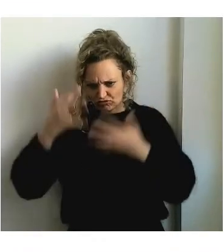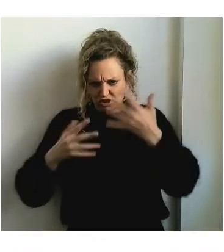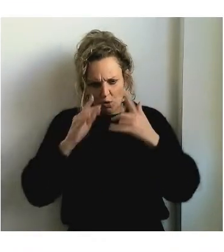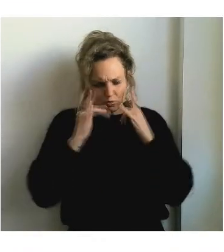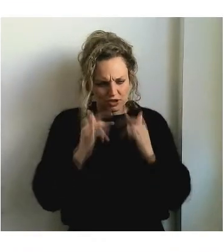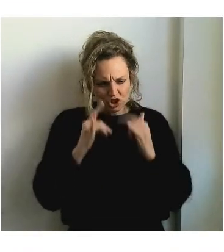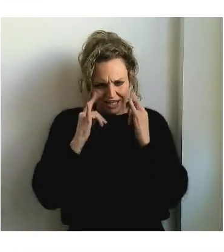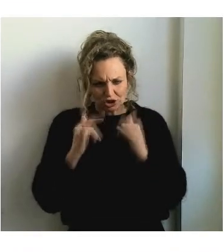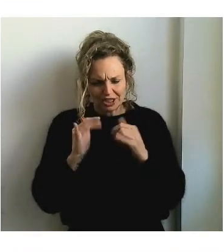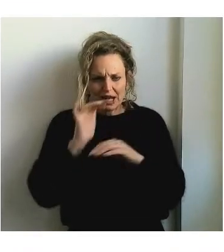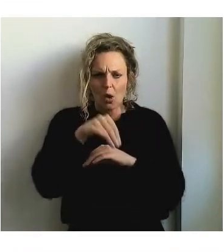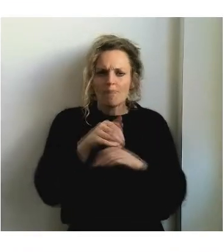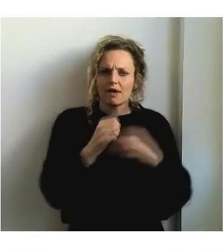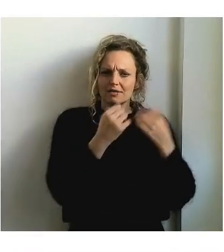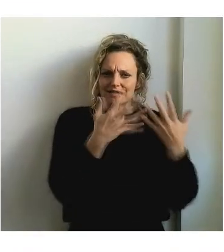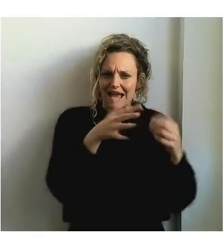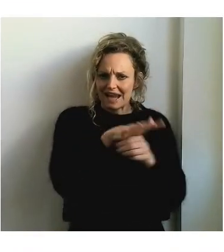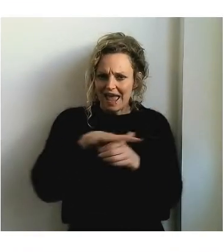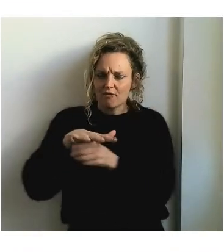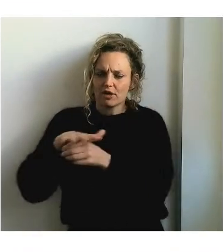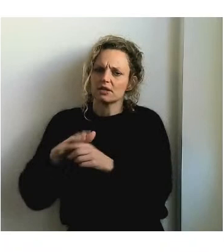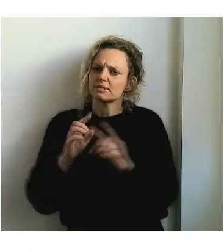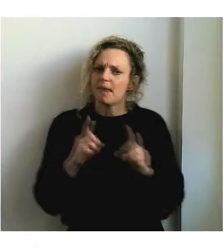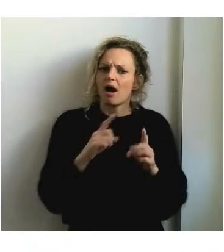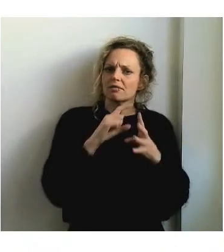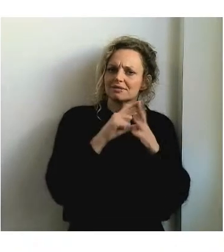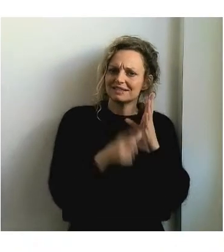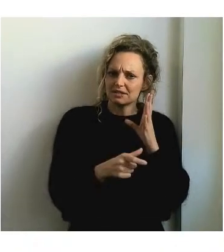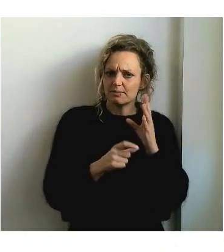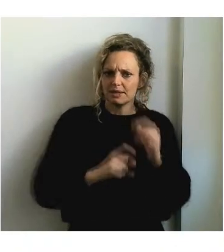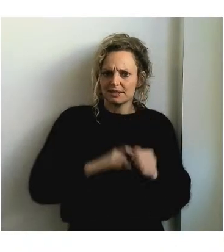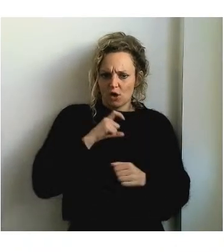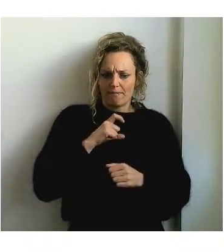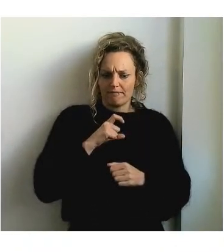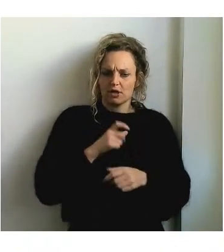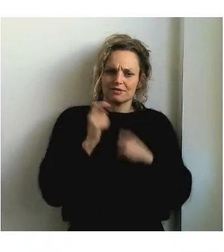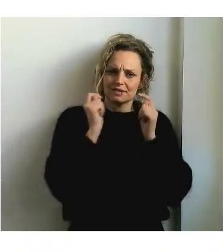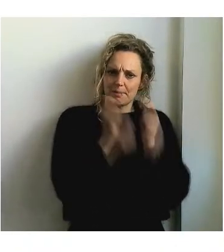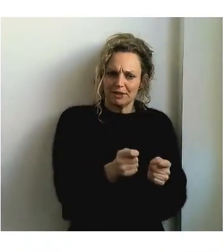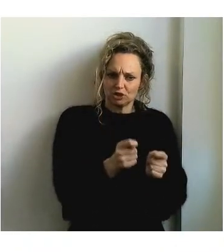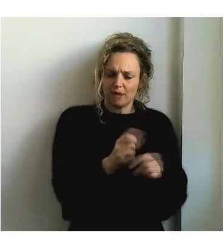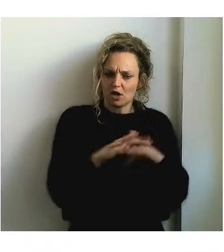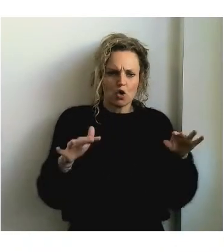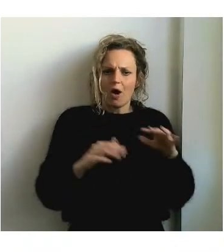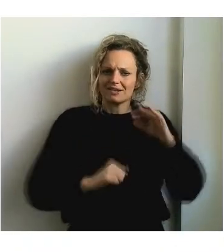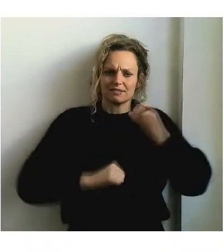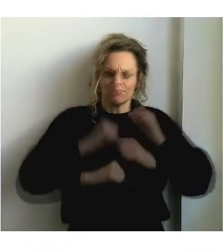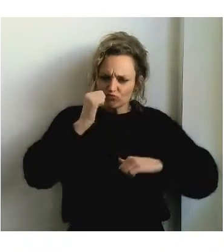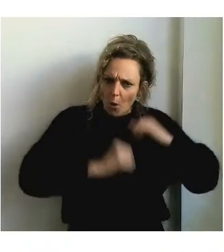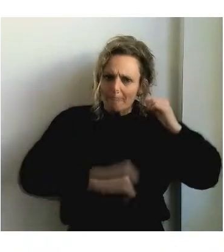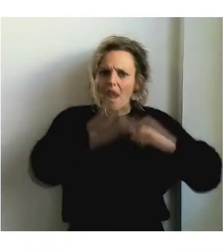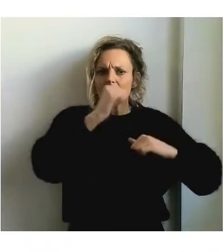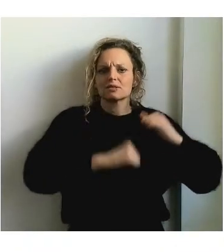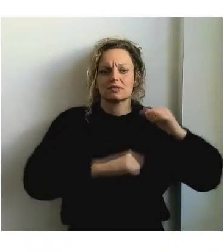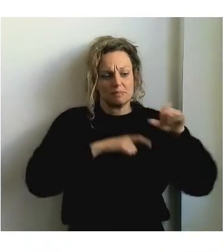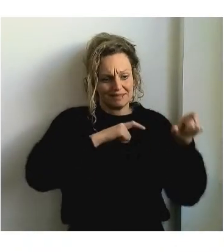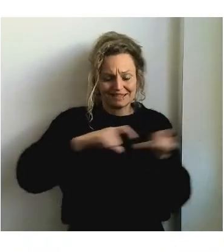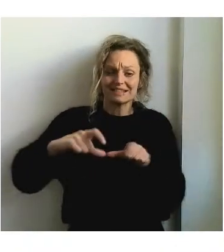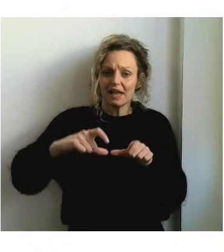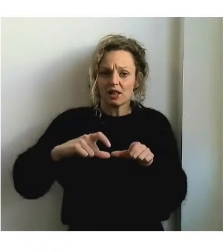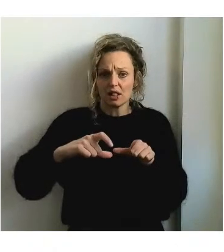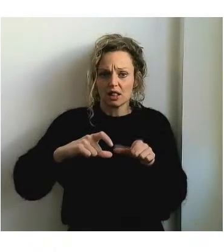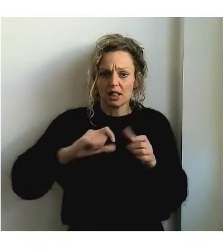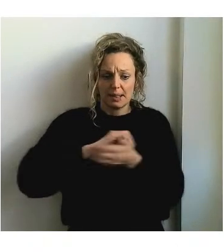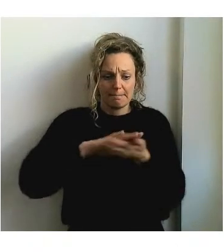areas. The Disability Confident submission is not as robust, but still robust enough to make sure that you're making some